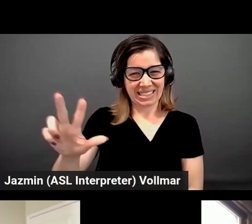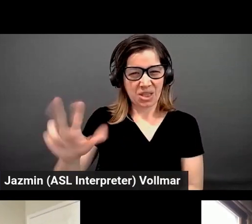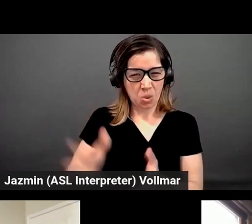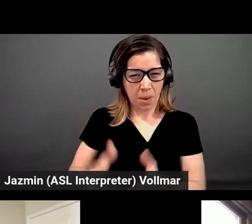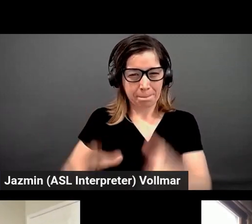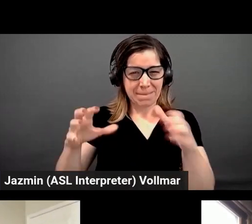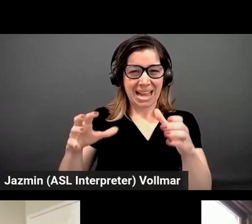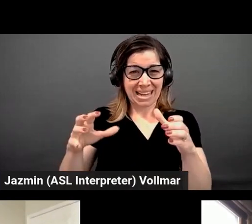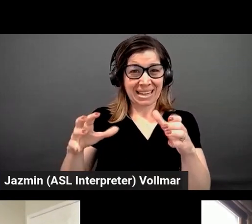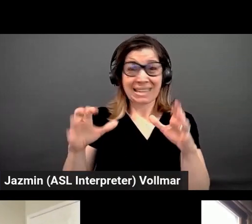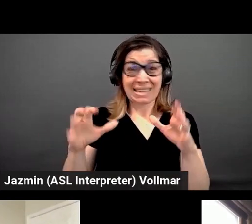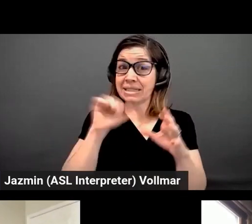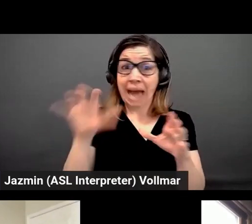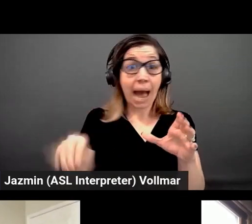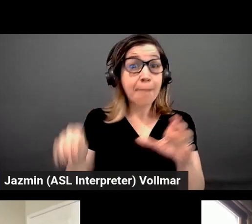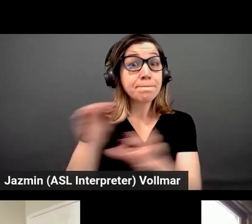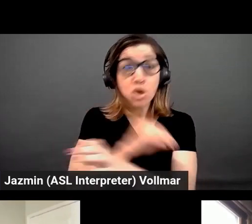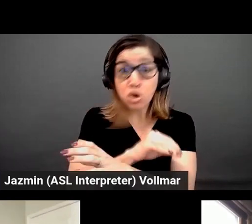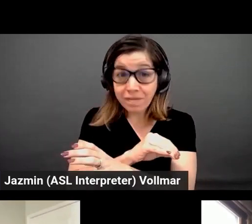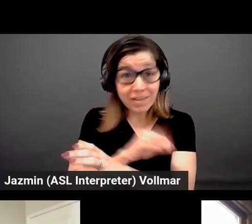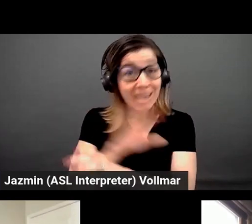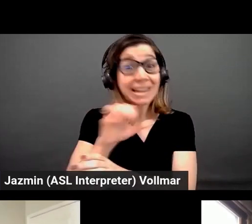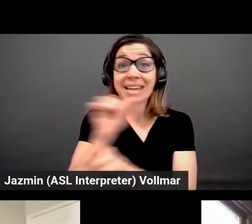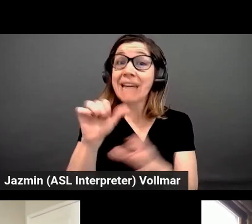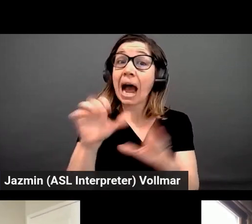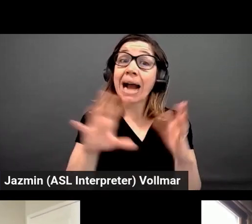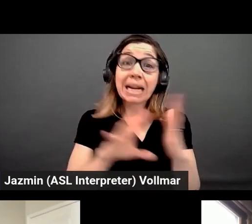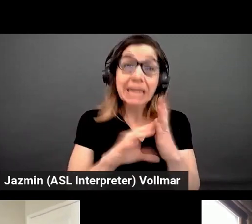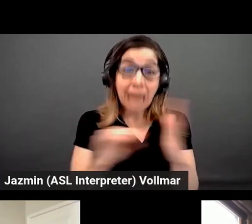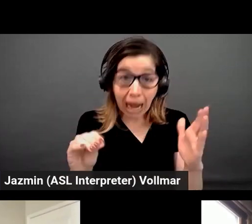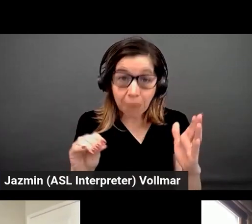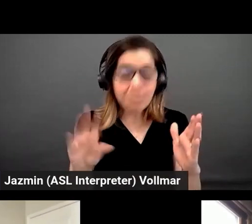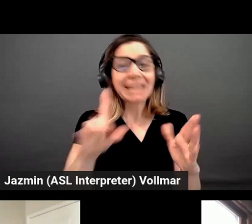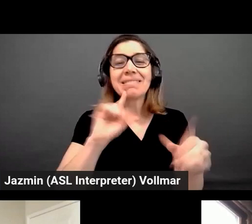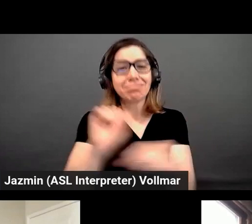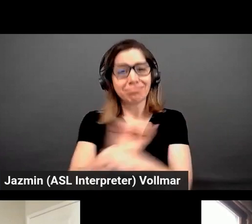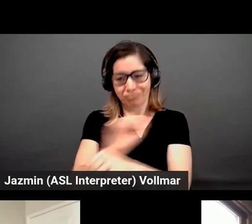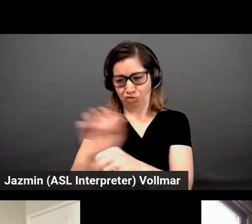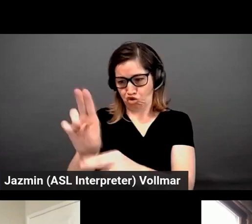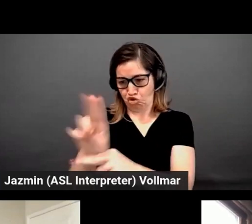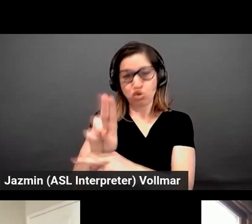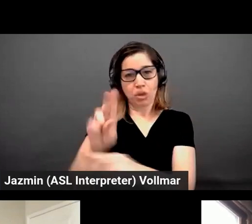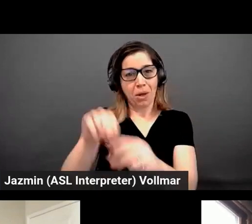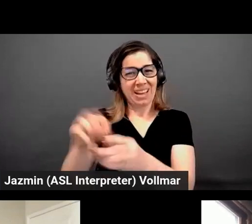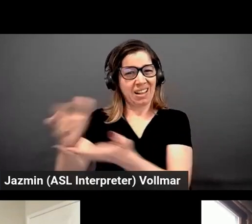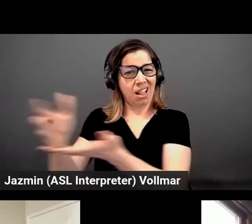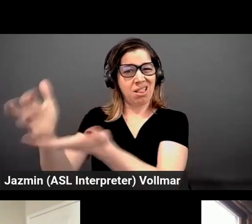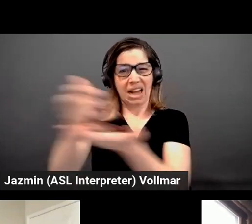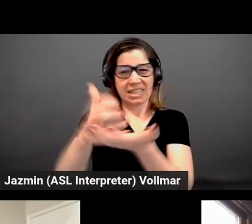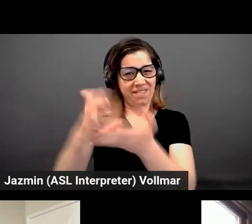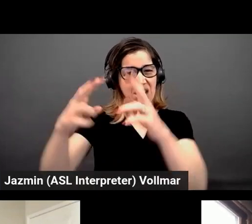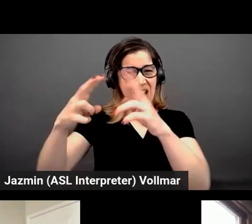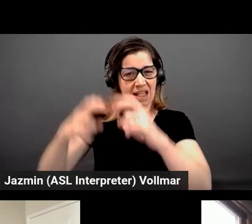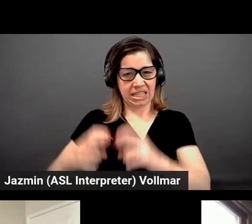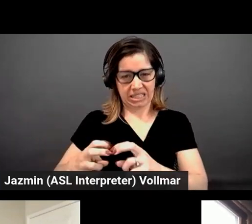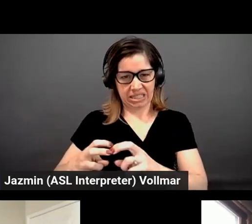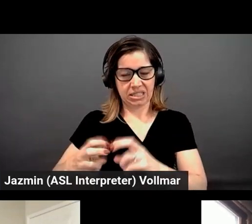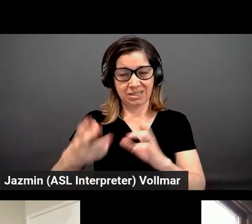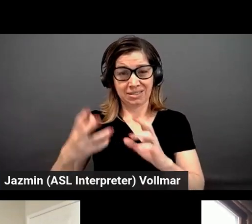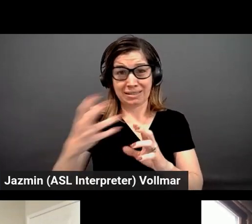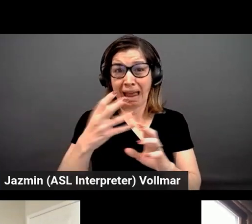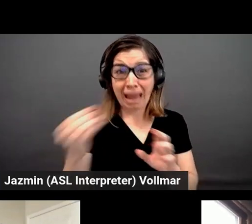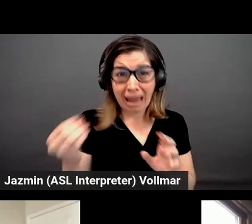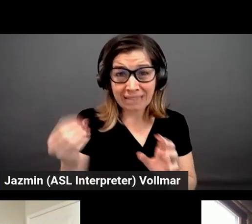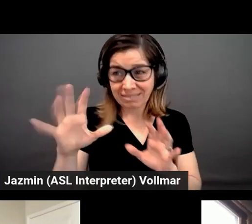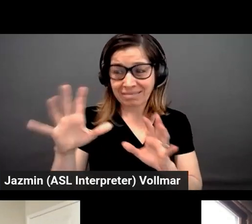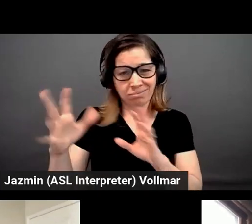move it, not copy it, but have it be usable in collective analysis. And all of this can be done